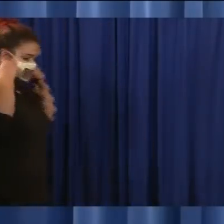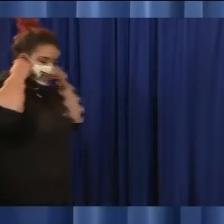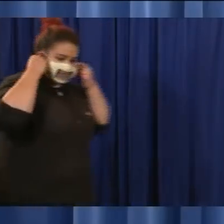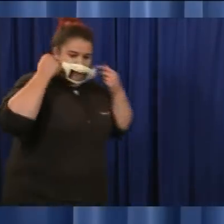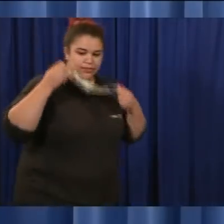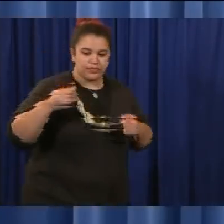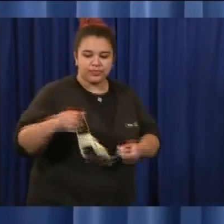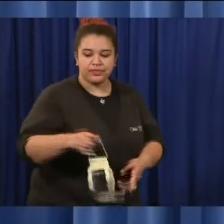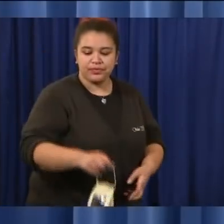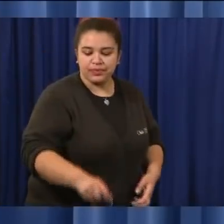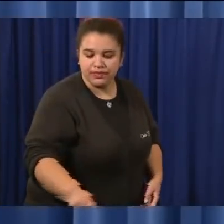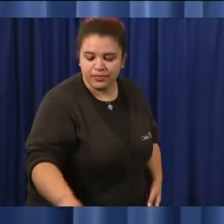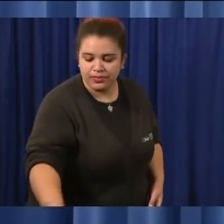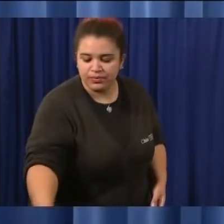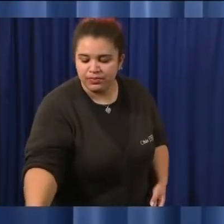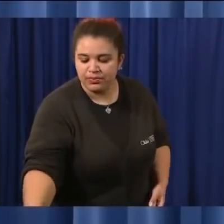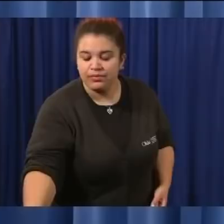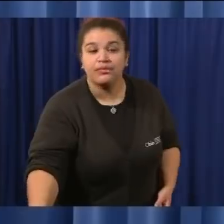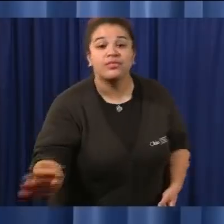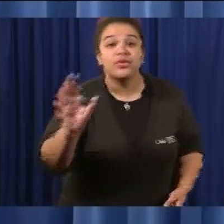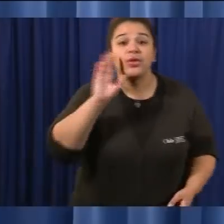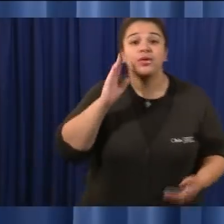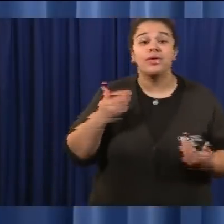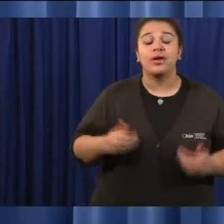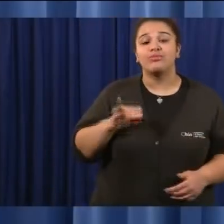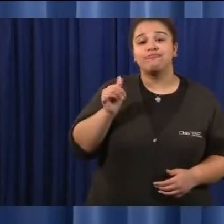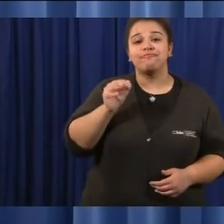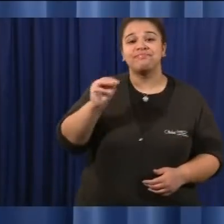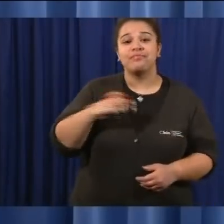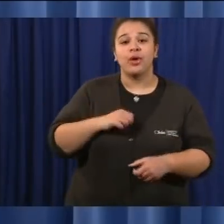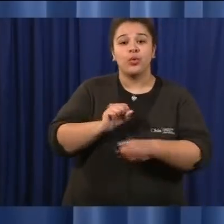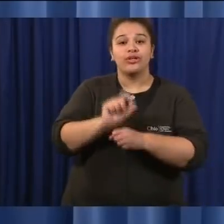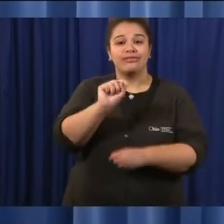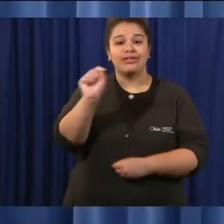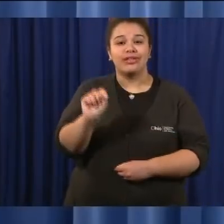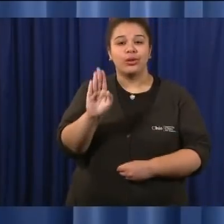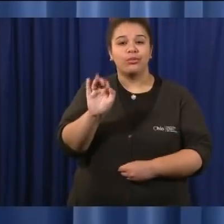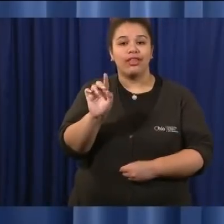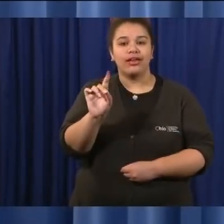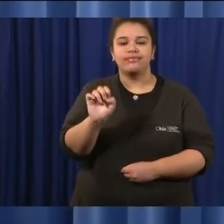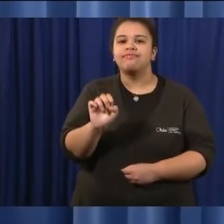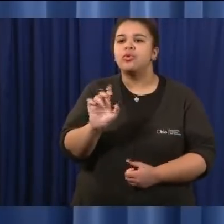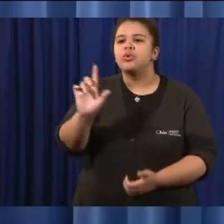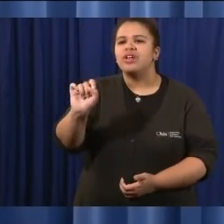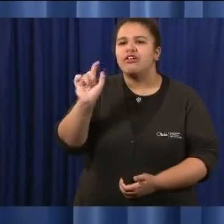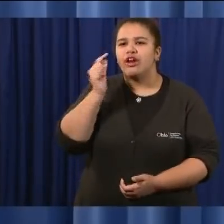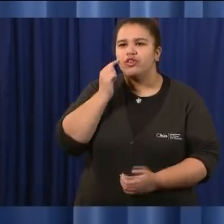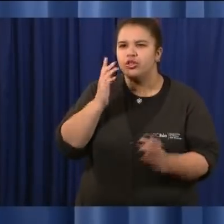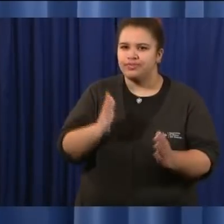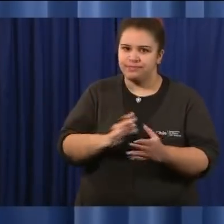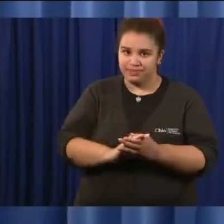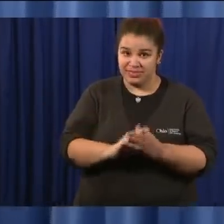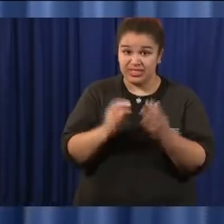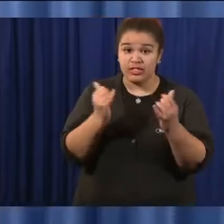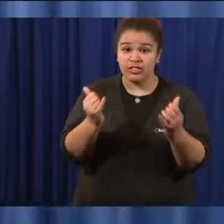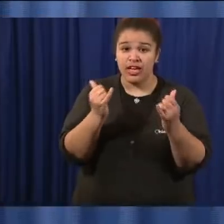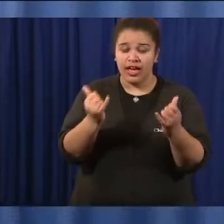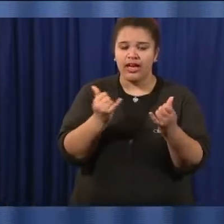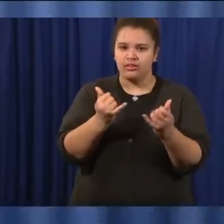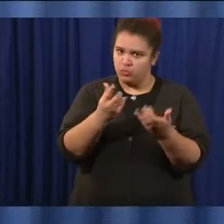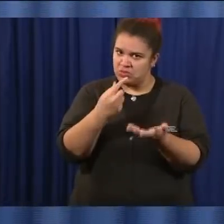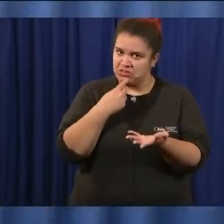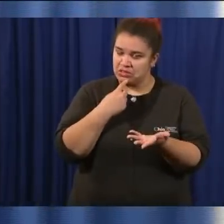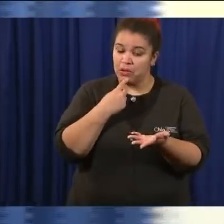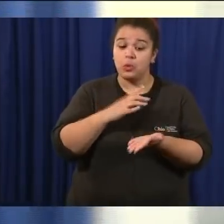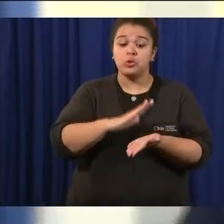Hello, Jim Province with the Toledo Blade, and this question is for the Lieutenant Governor. You were talking again today about making school facilities available